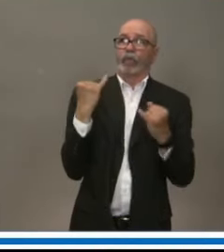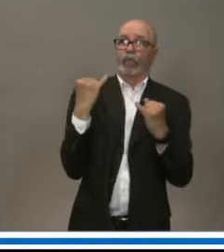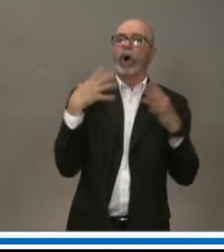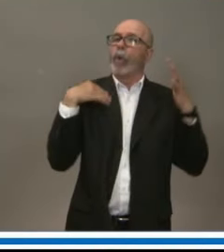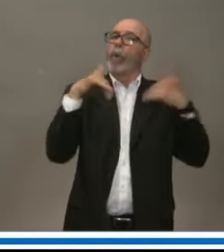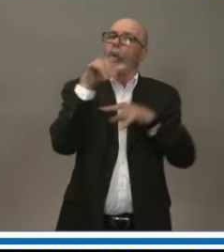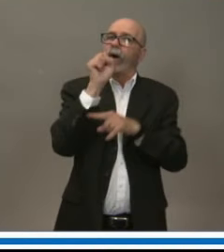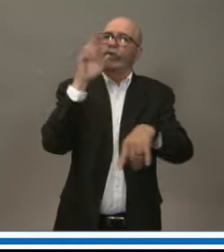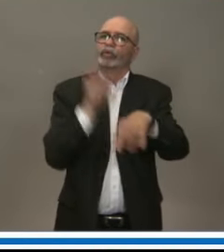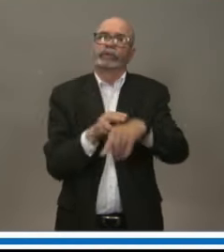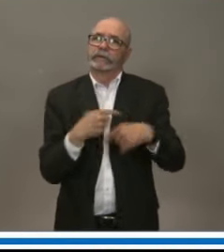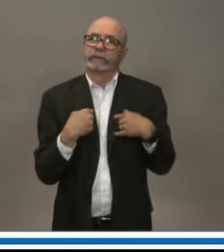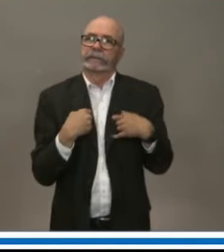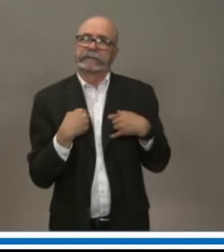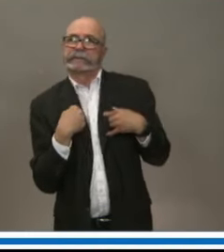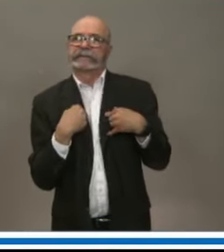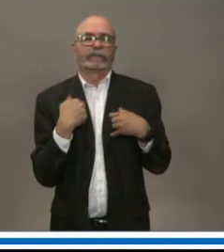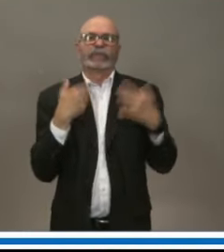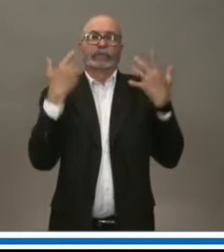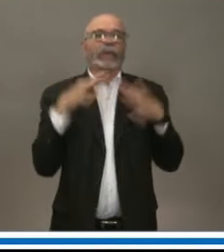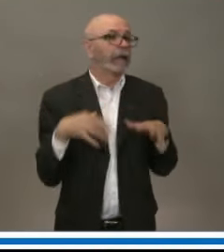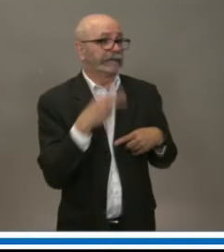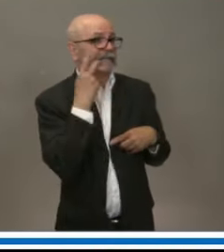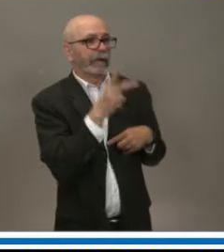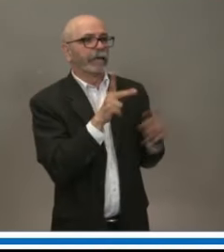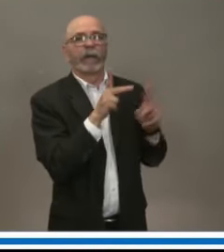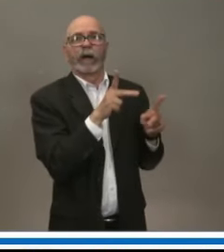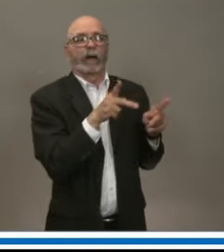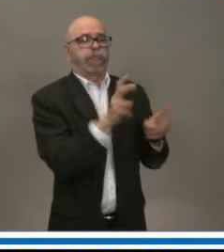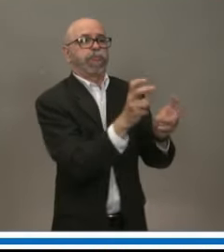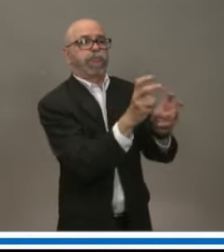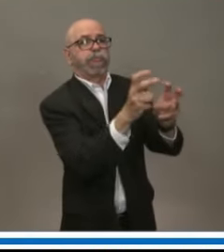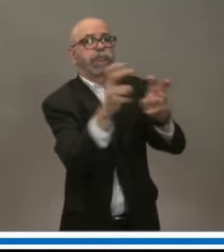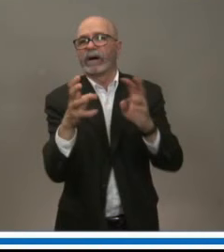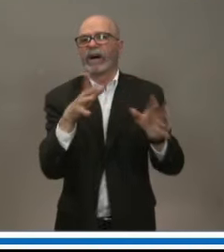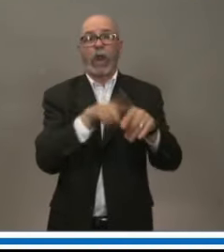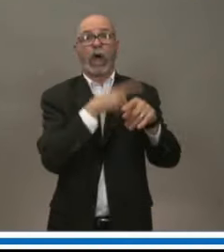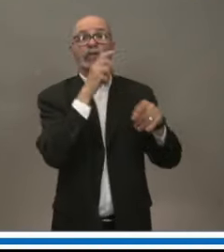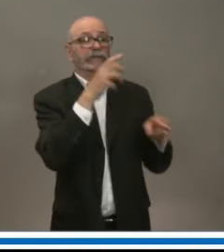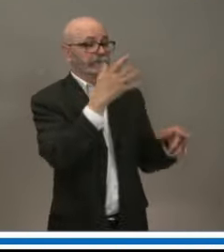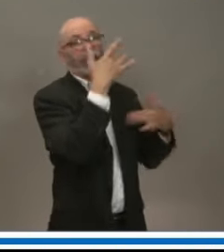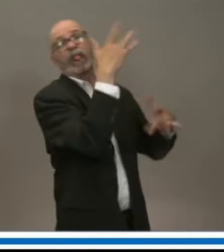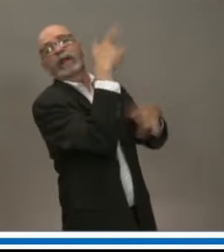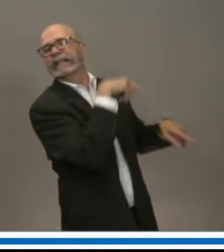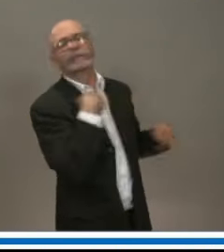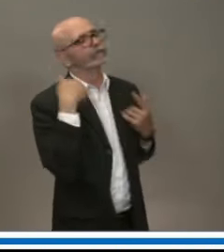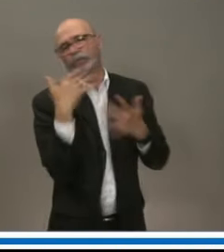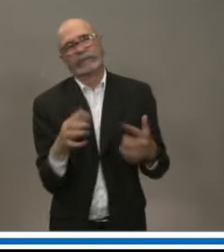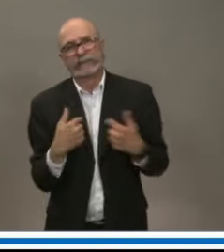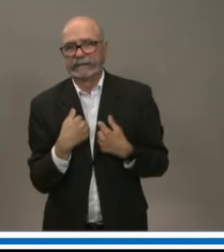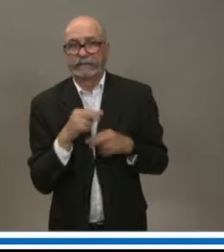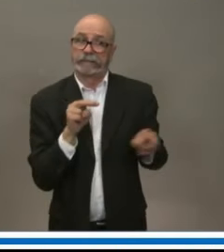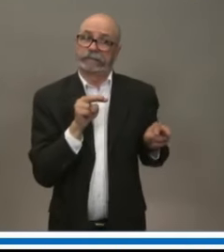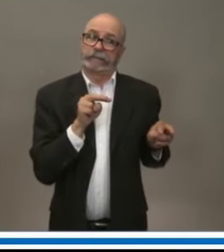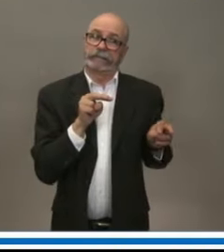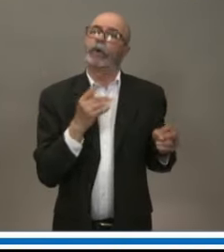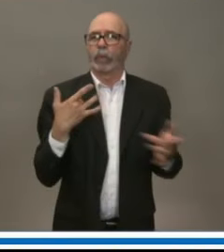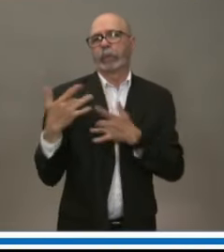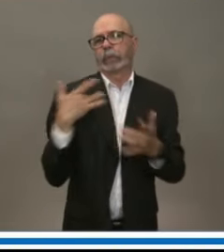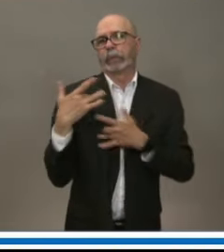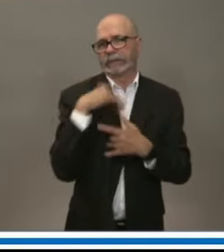up in a long-term care facility. And we are taking this very seriously. And we'll do whatever